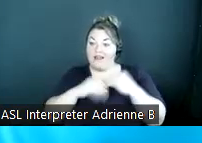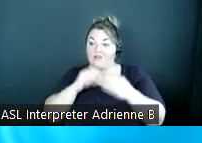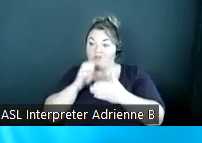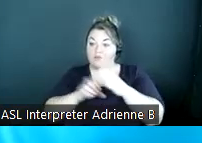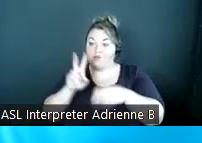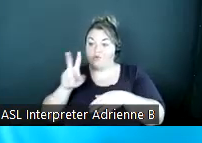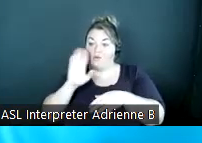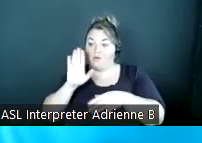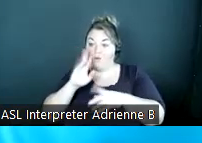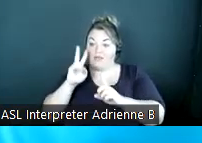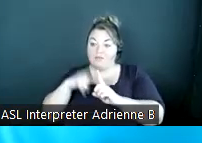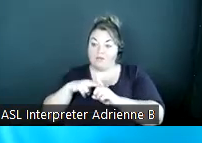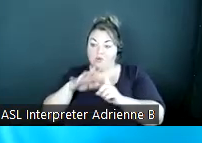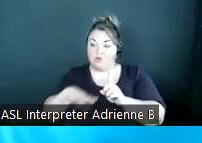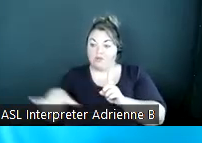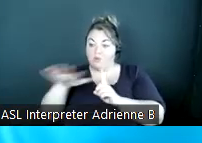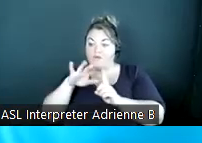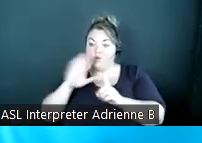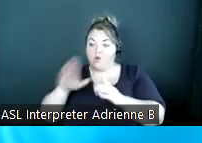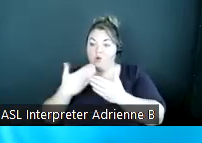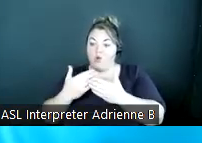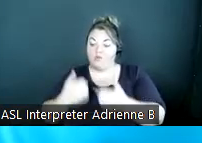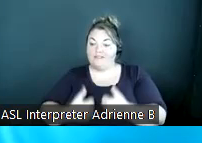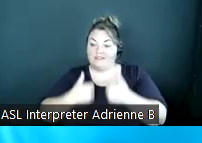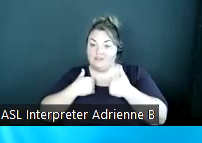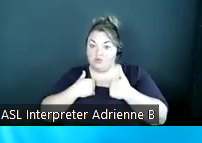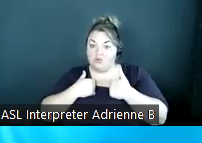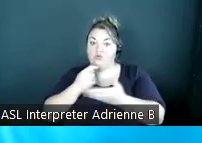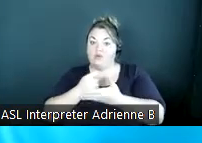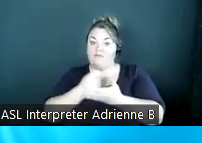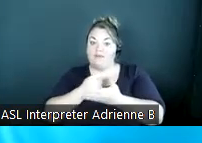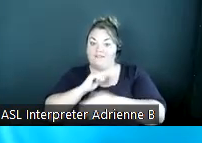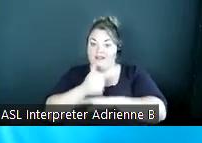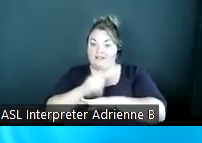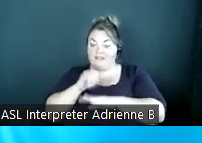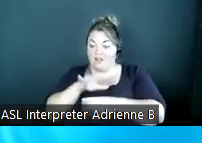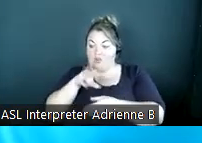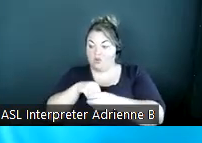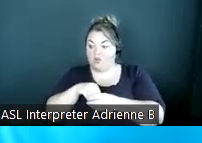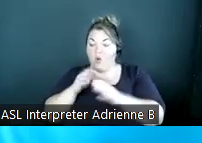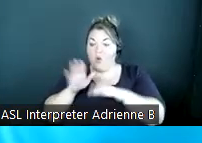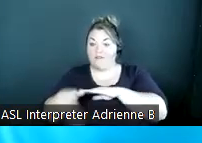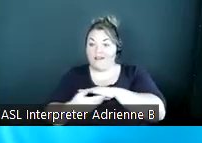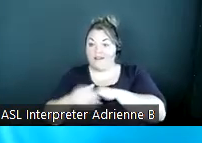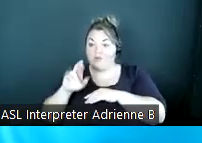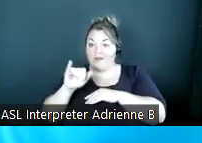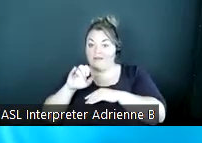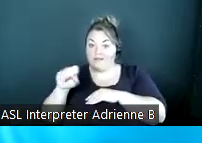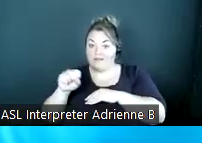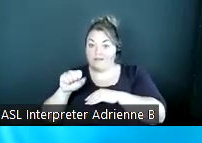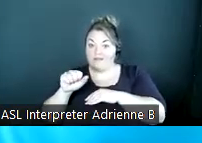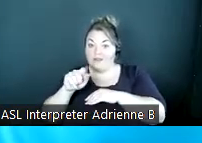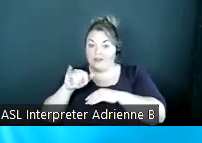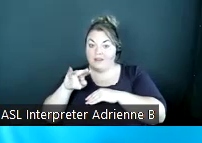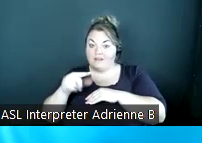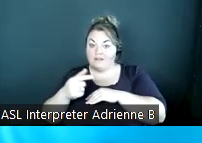that will be applicable across the board to all residential treatment settings. This will include overnight crisis settings such as ATU, CSU,